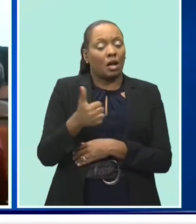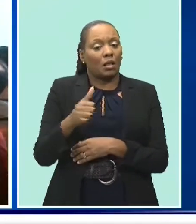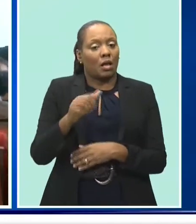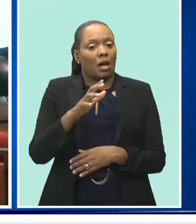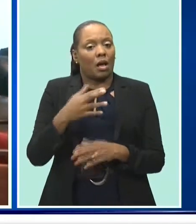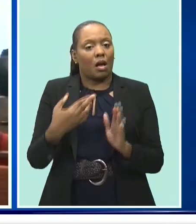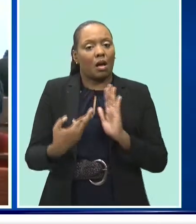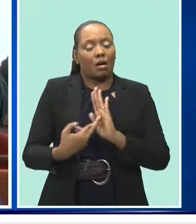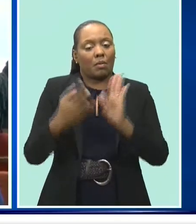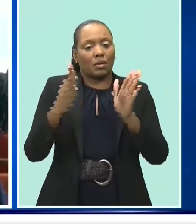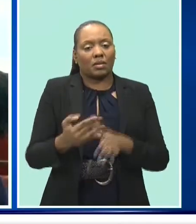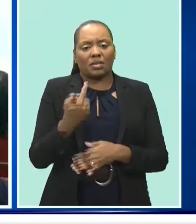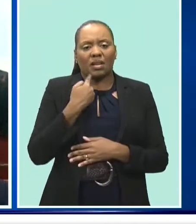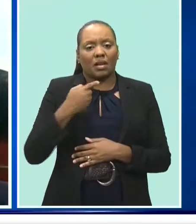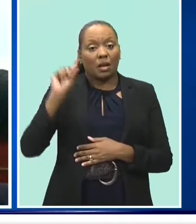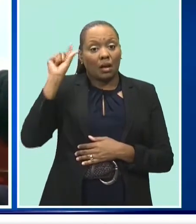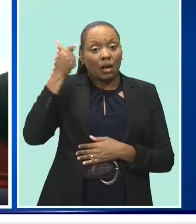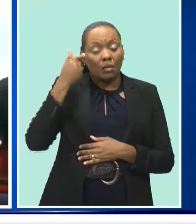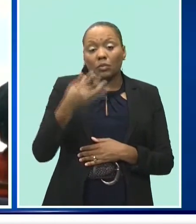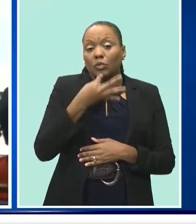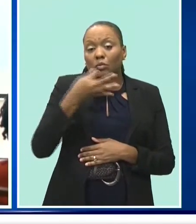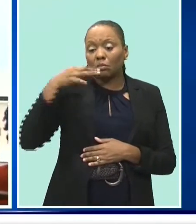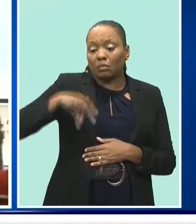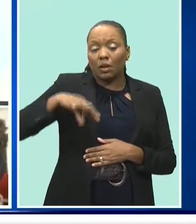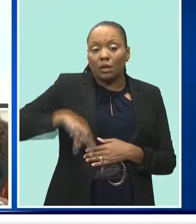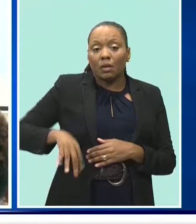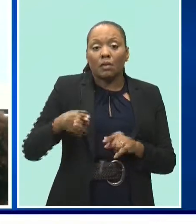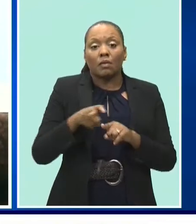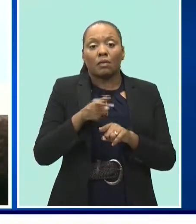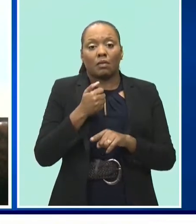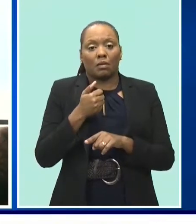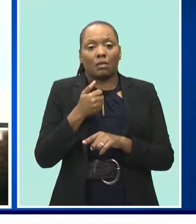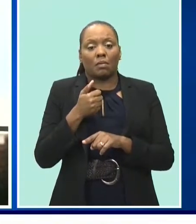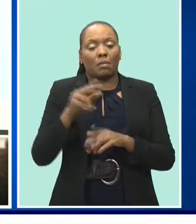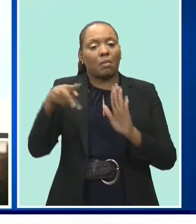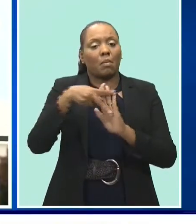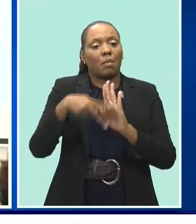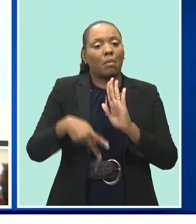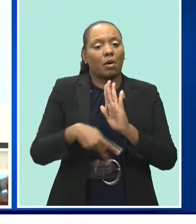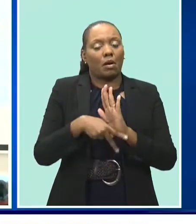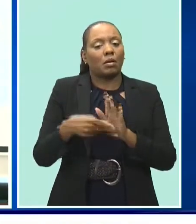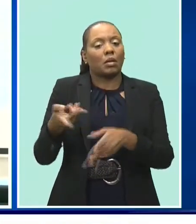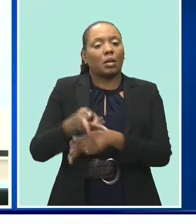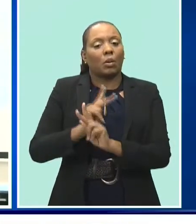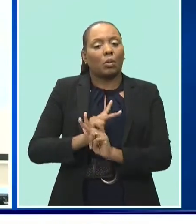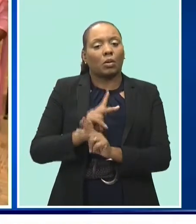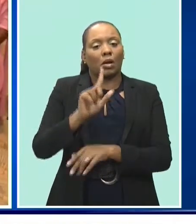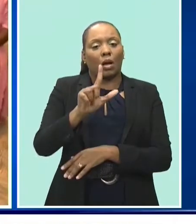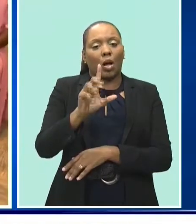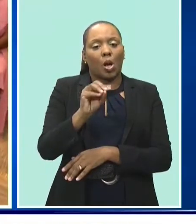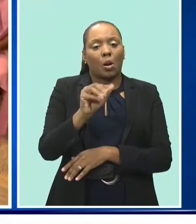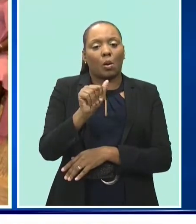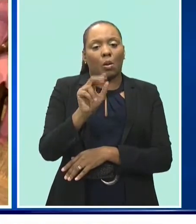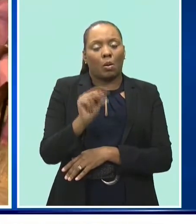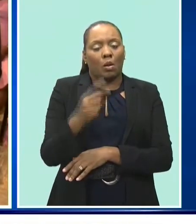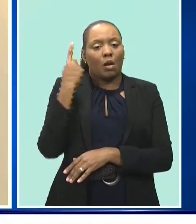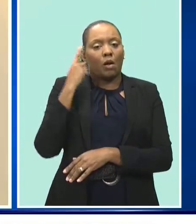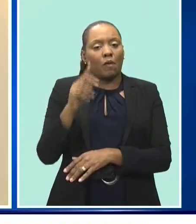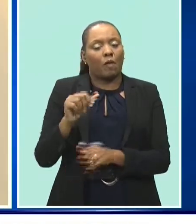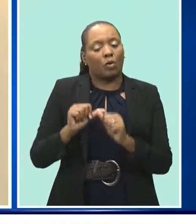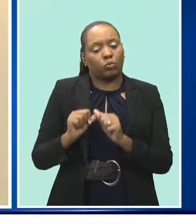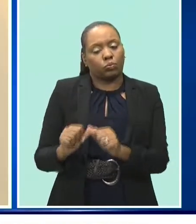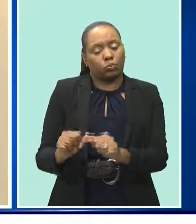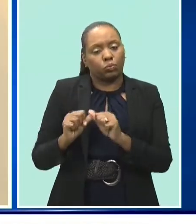that government could soon benefit from the introduction of a flagship policy-based loan geared towards sustainable development.